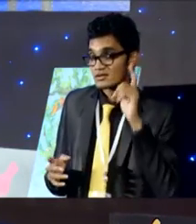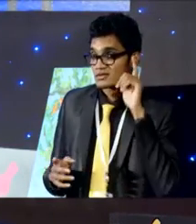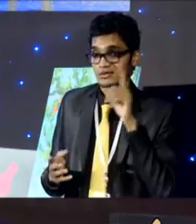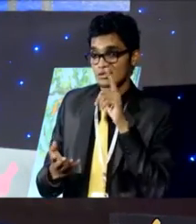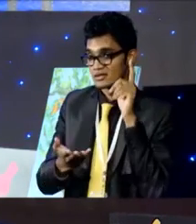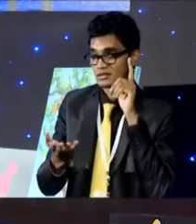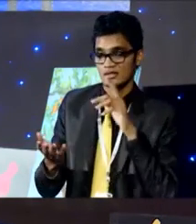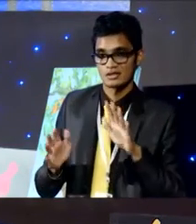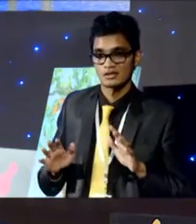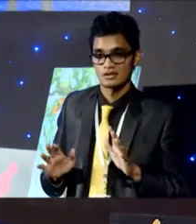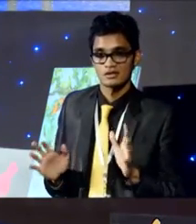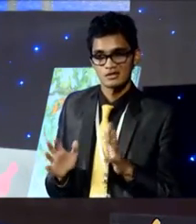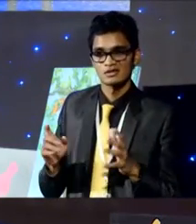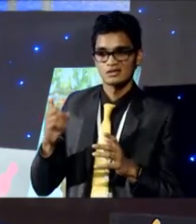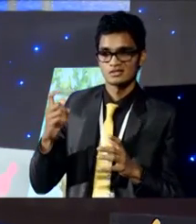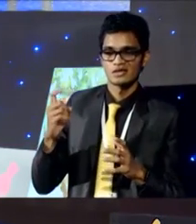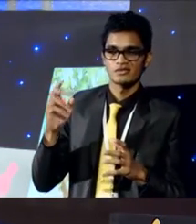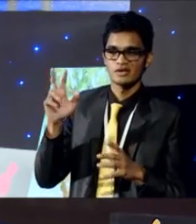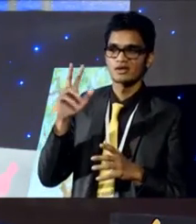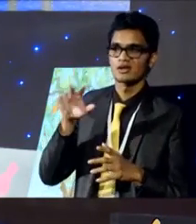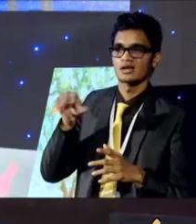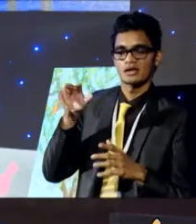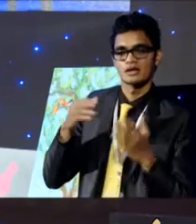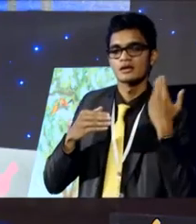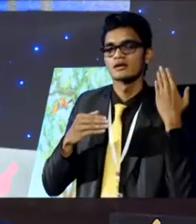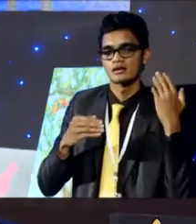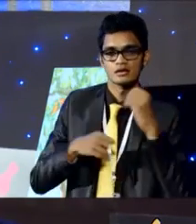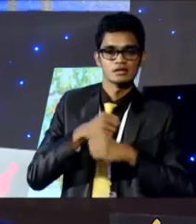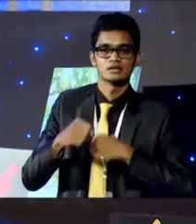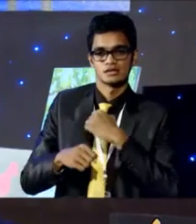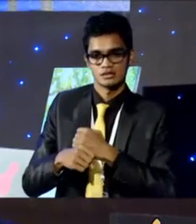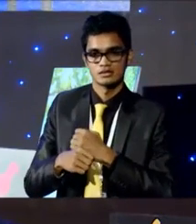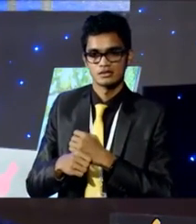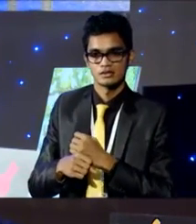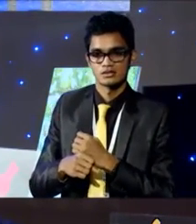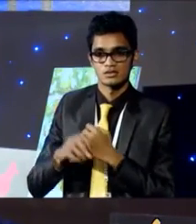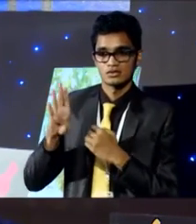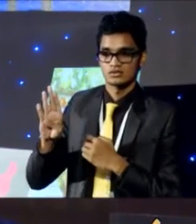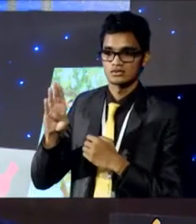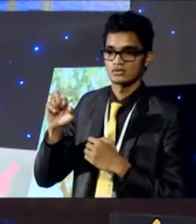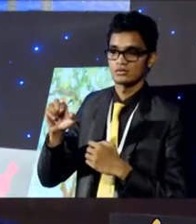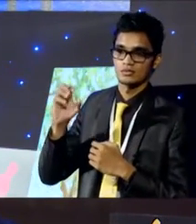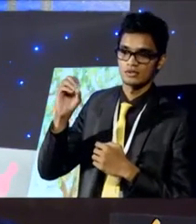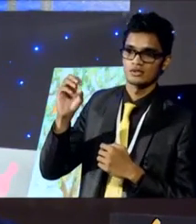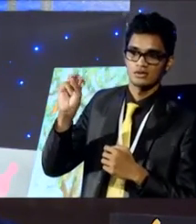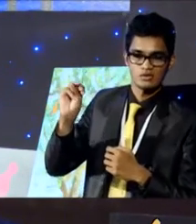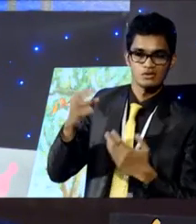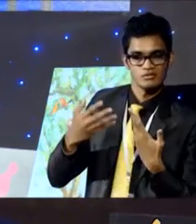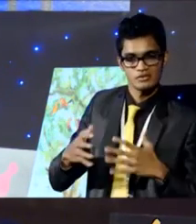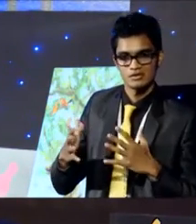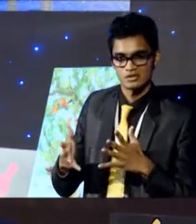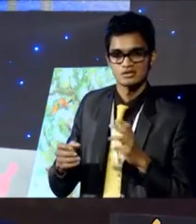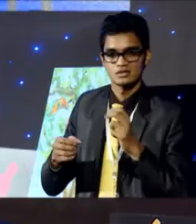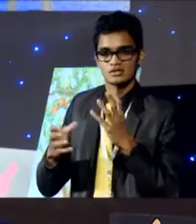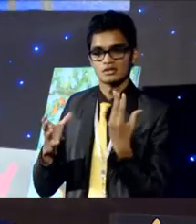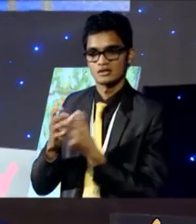impaired. About 7-8 years ago, we did a BSc Computer Science and a Bachelor of Fine Arts for the hearing impaired, which is running successfully. We're very clear,